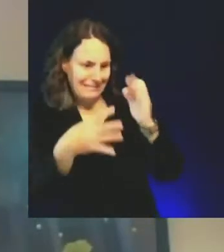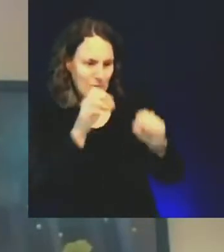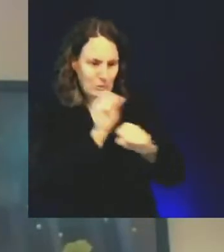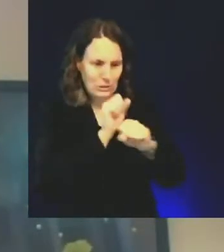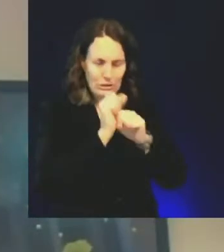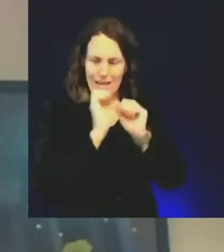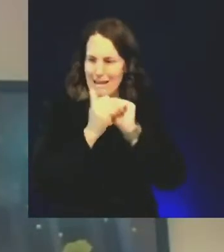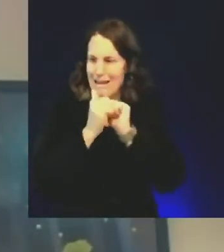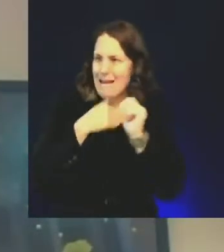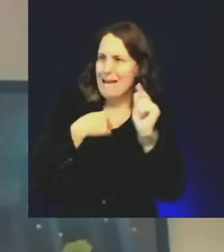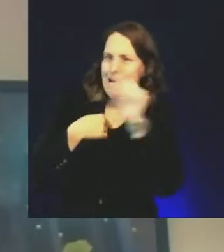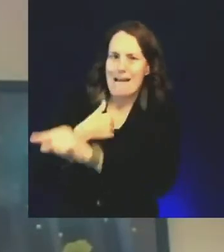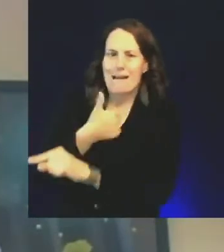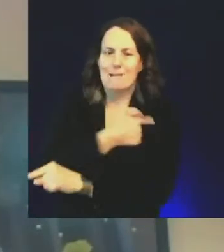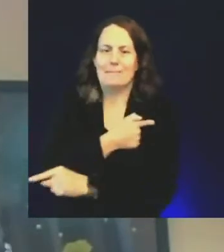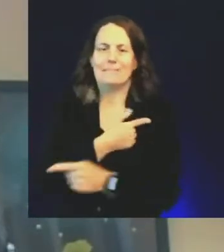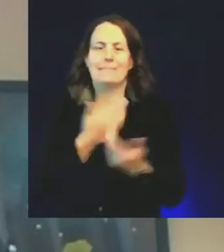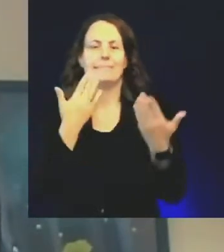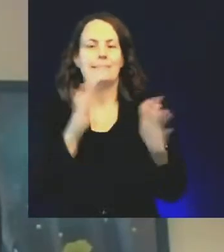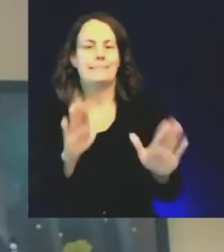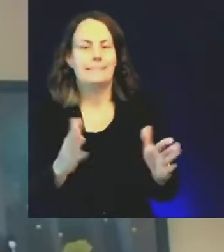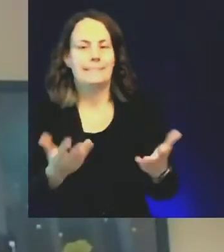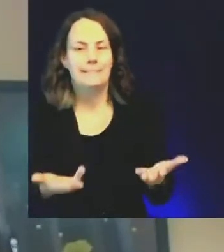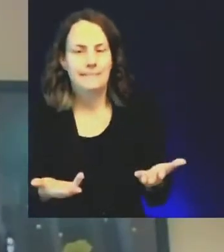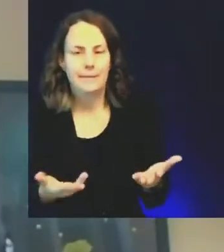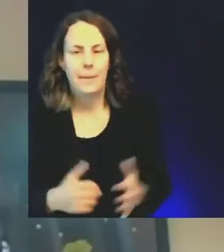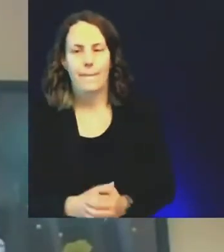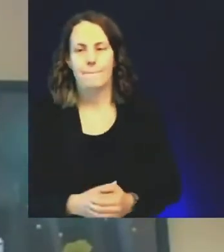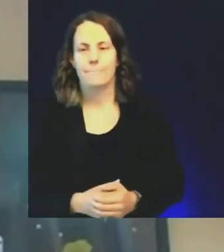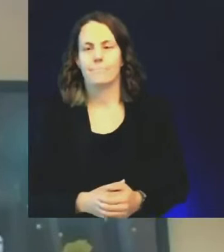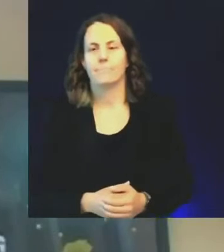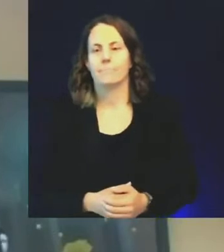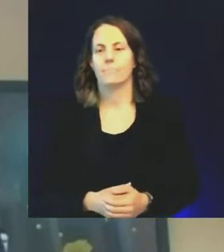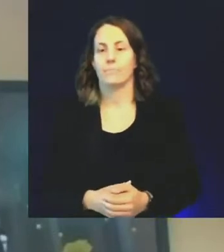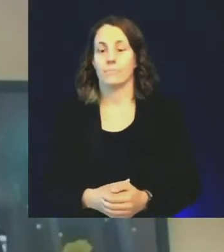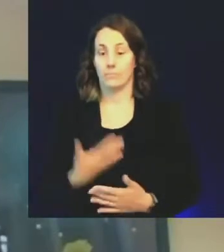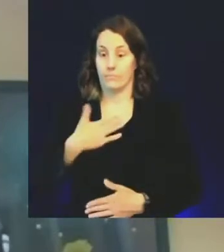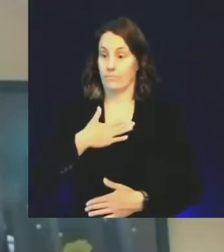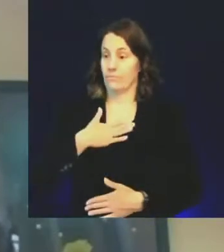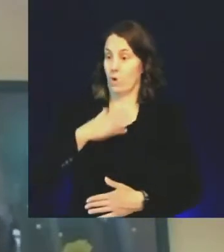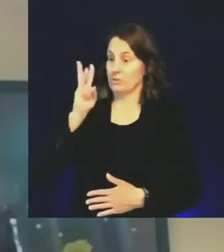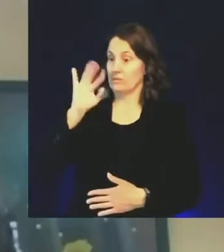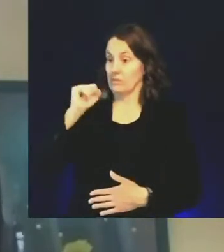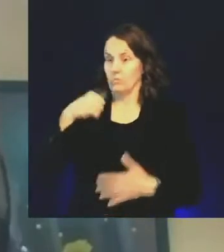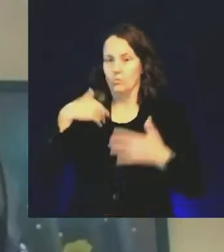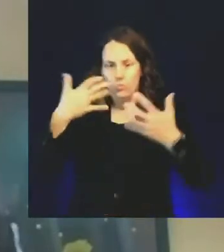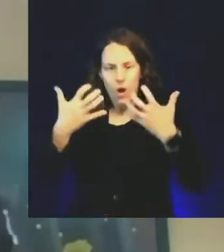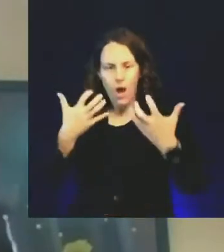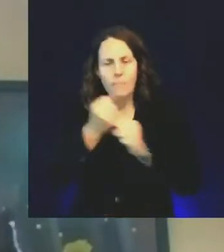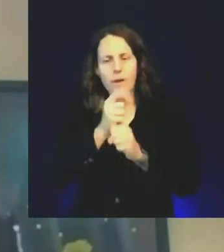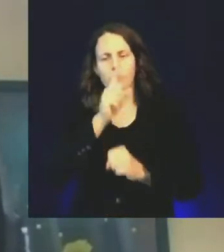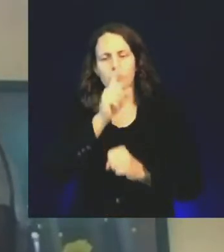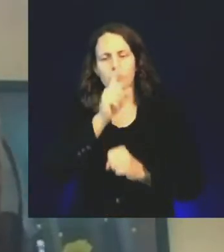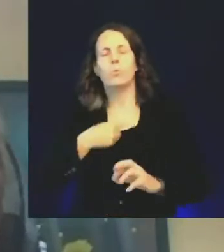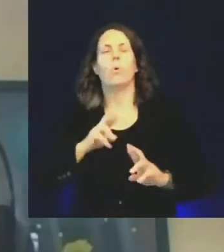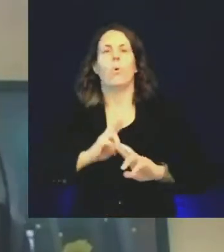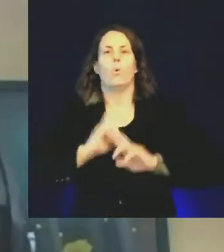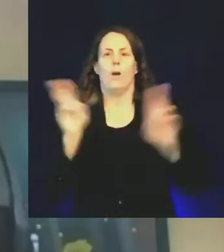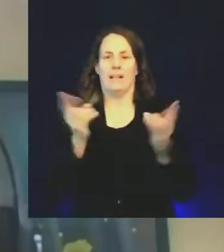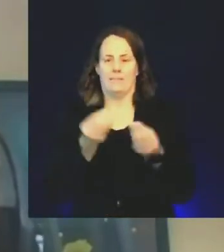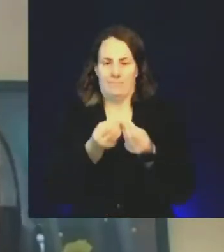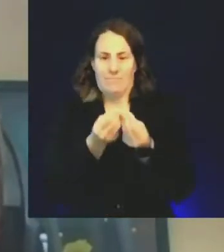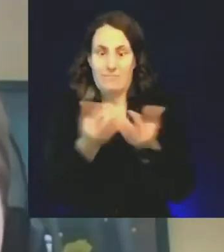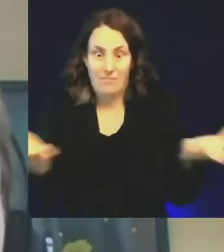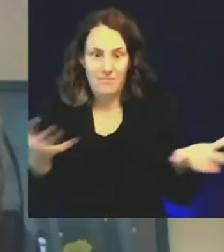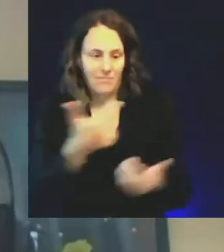easy. If you just have to walk up the hall or down to the cafeteria at work, rather than think about where can I find a vaccine and